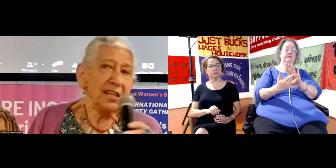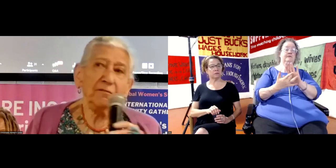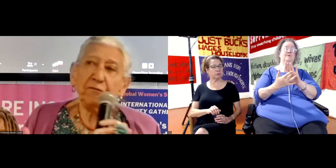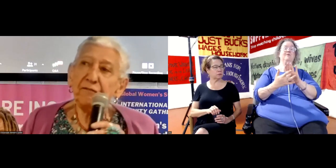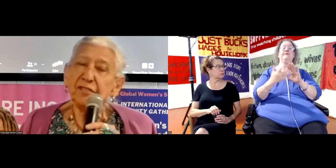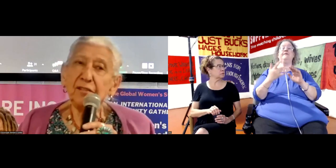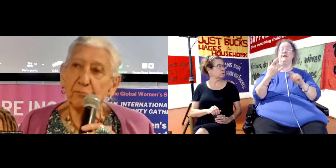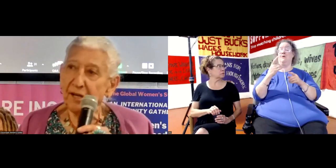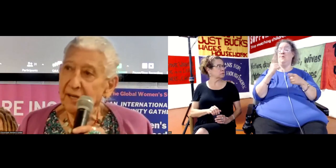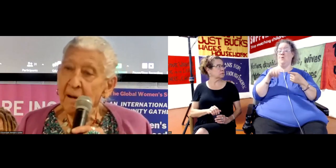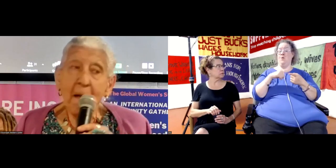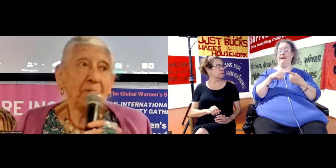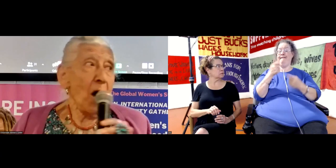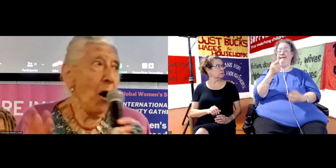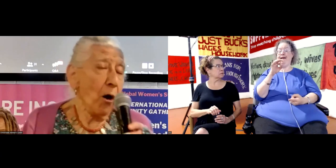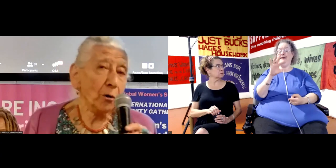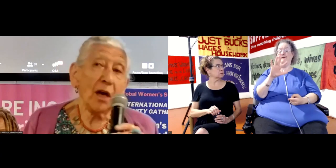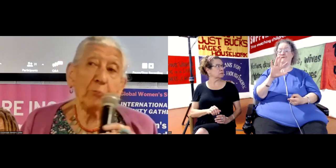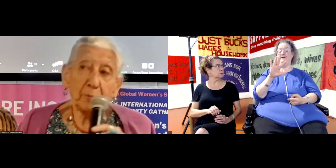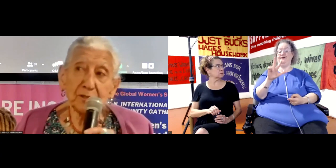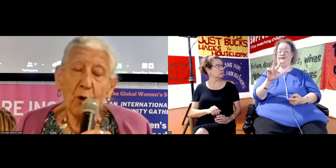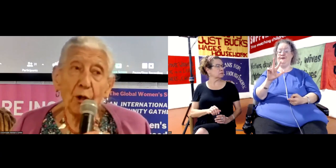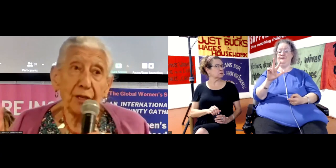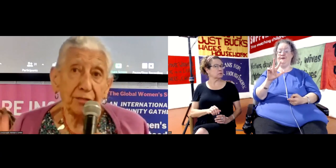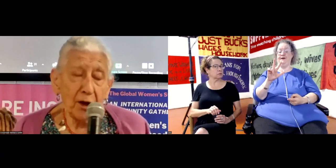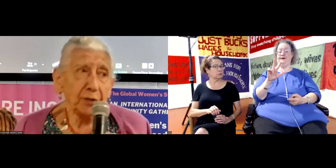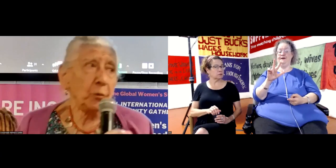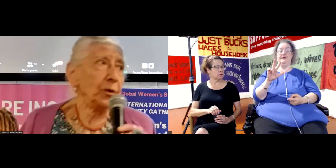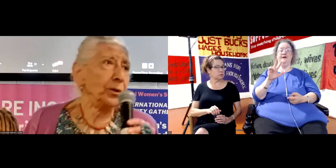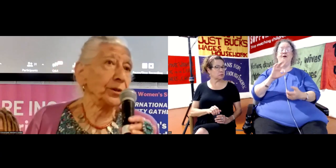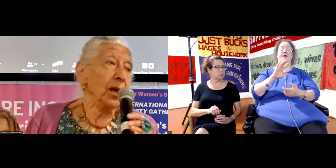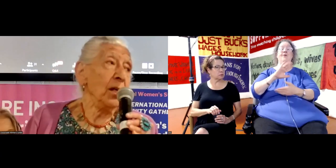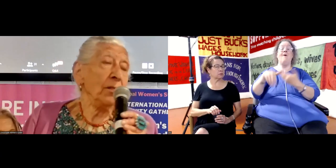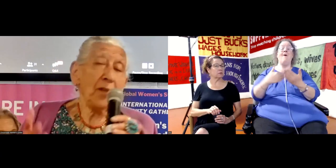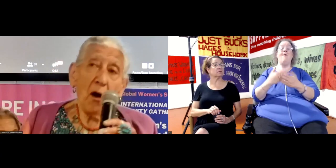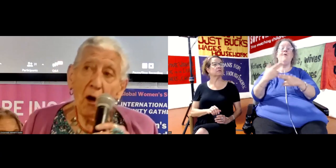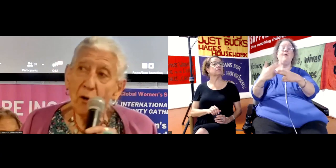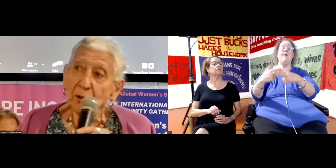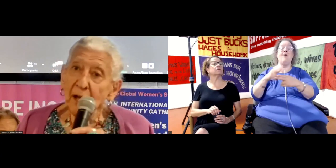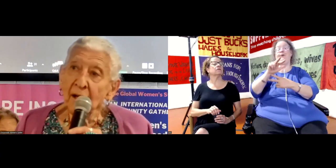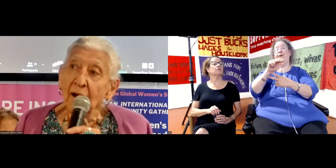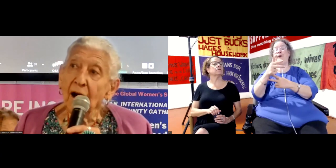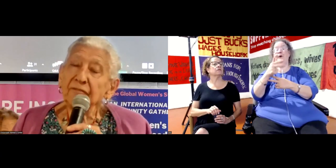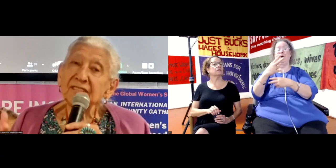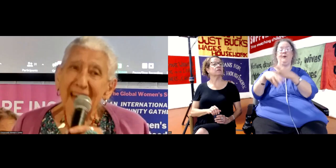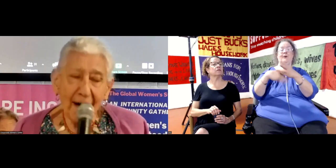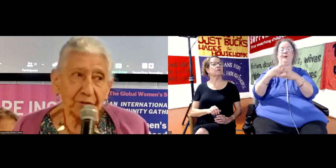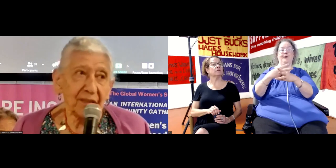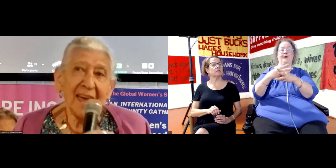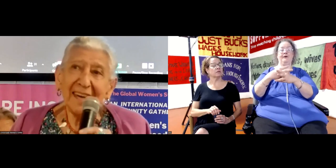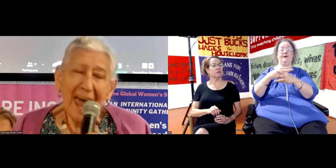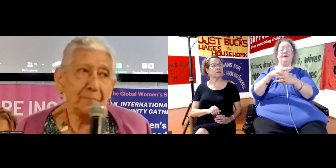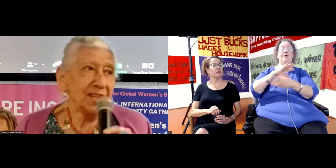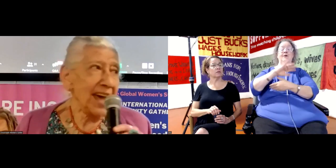1953. The whole of what was called the Third World, the whole of the